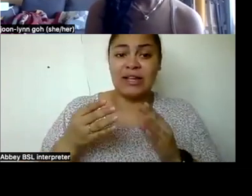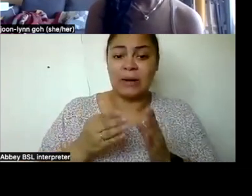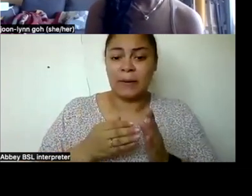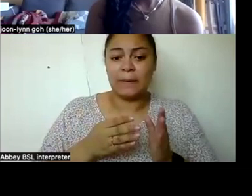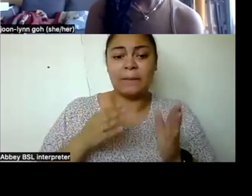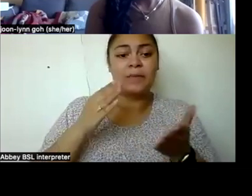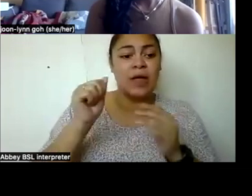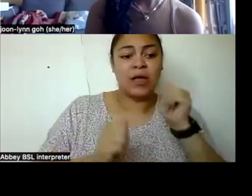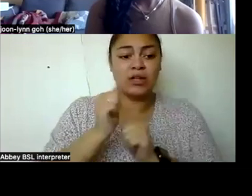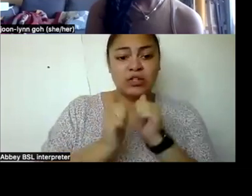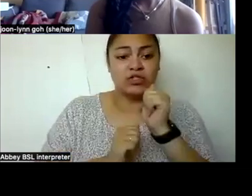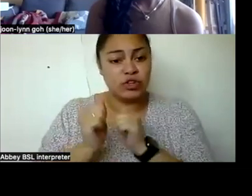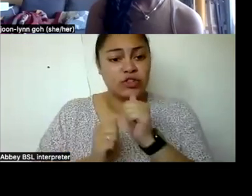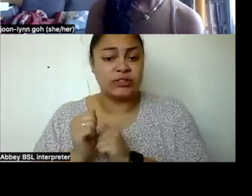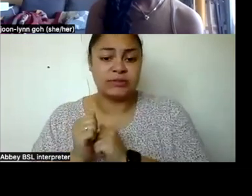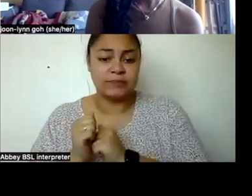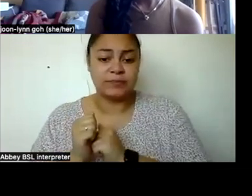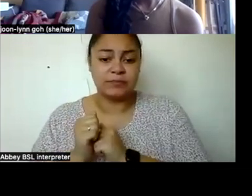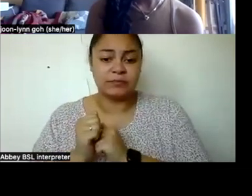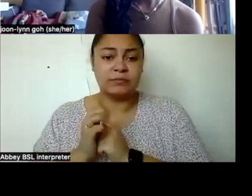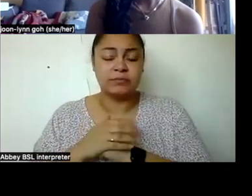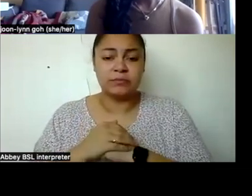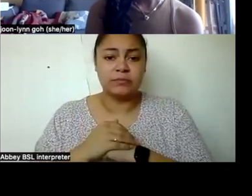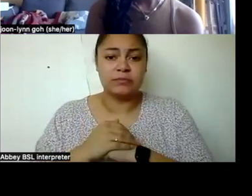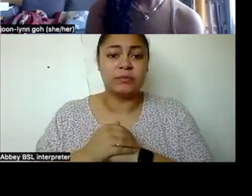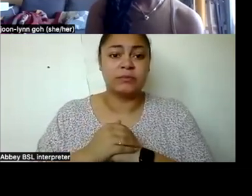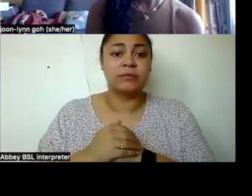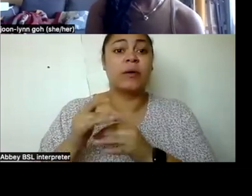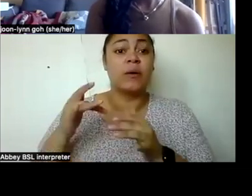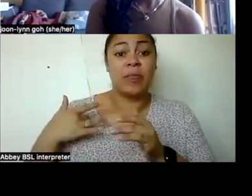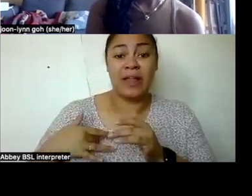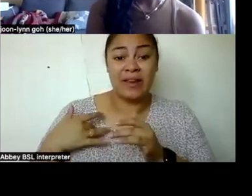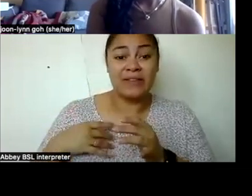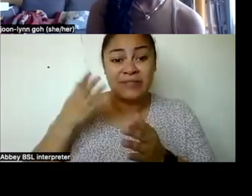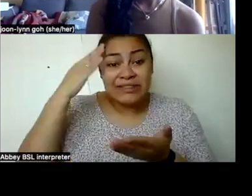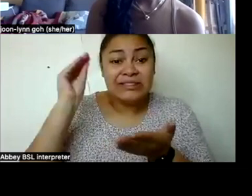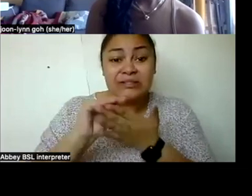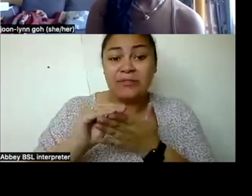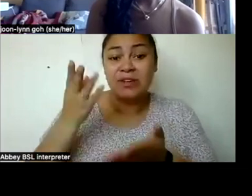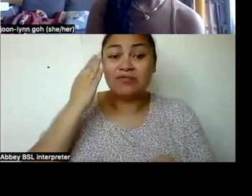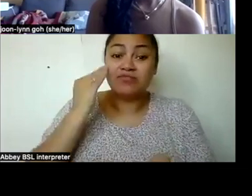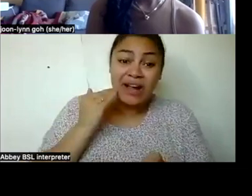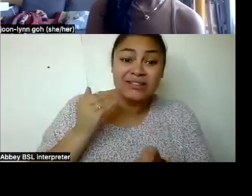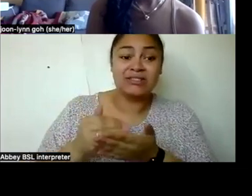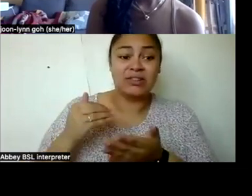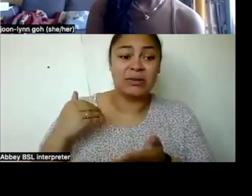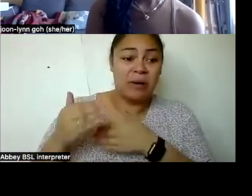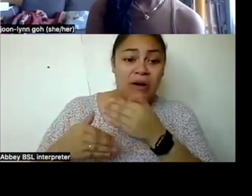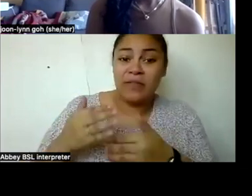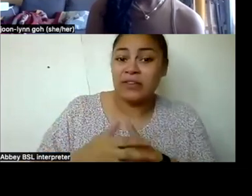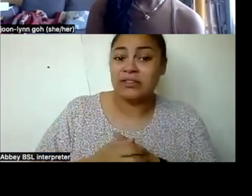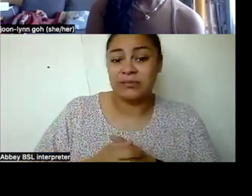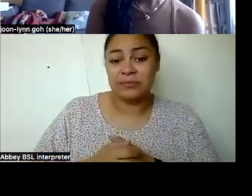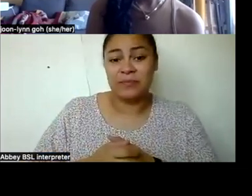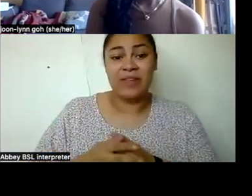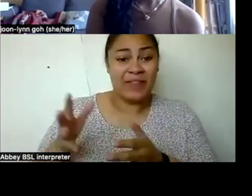on marginalized people, especially if they have lived experience of racism, for example. So, you know, we recognise that the toll that it can